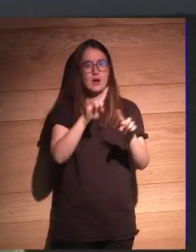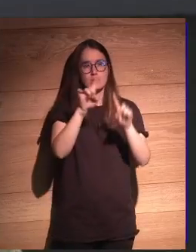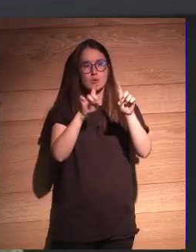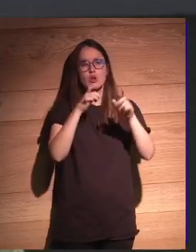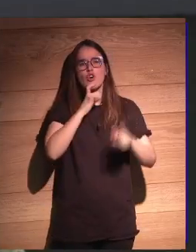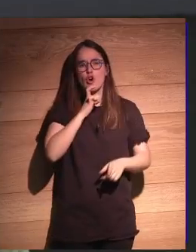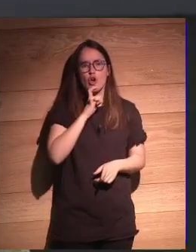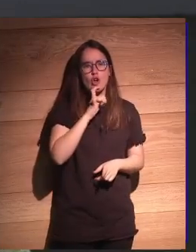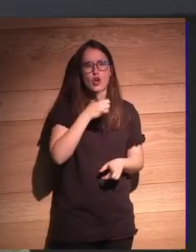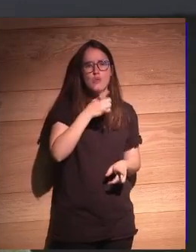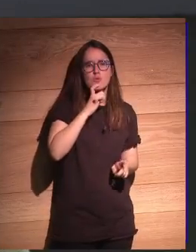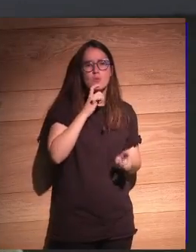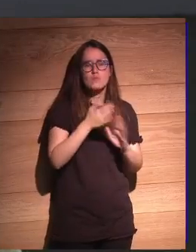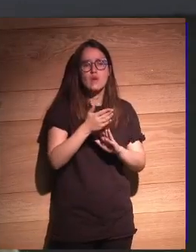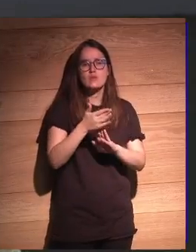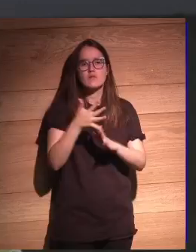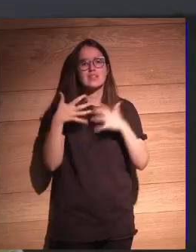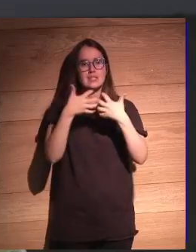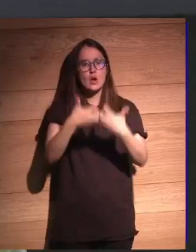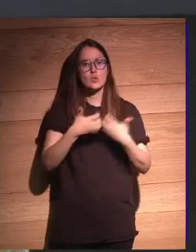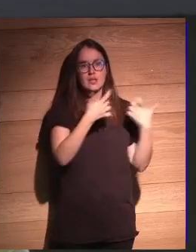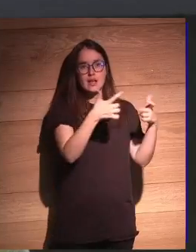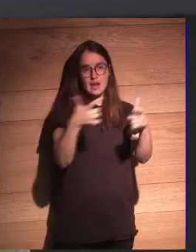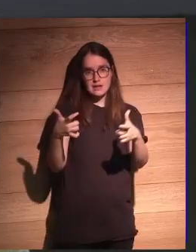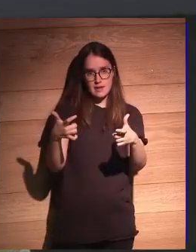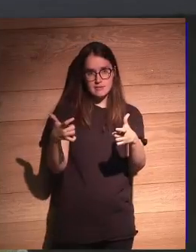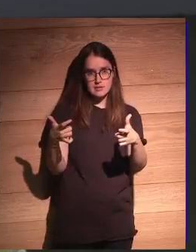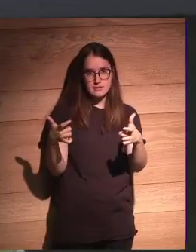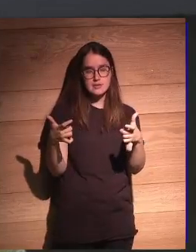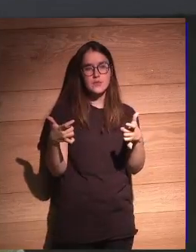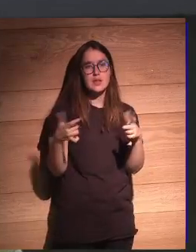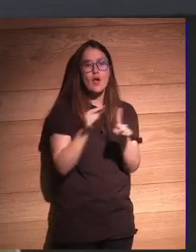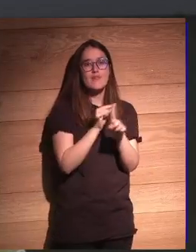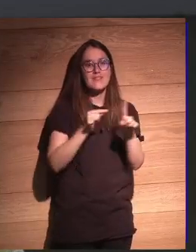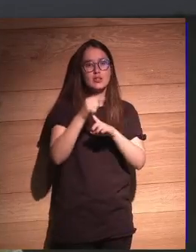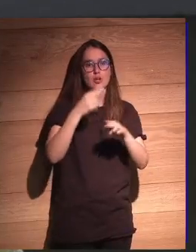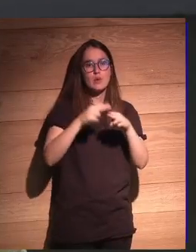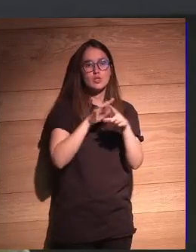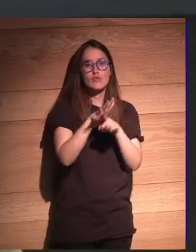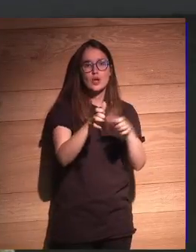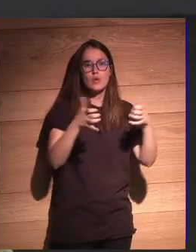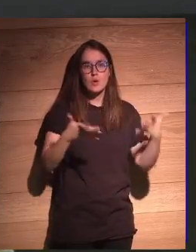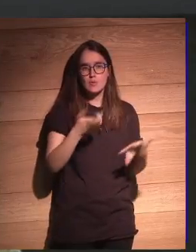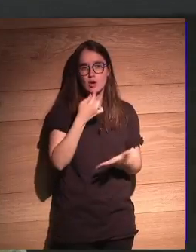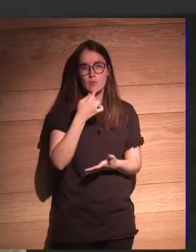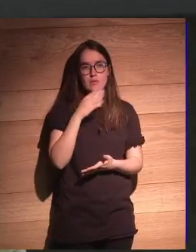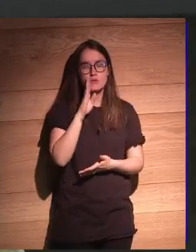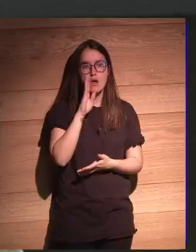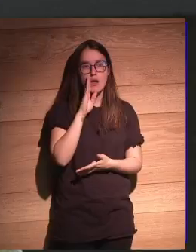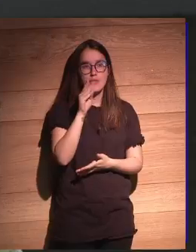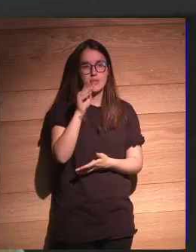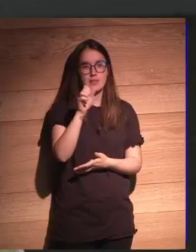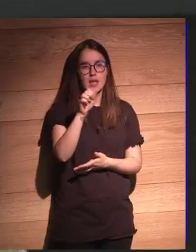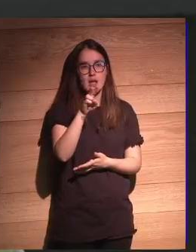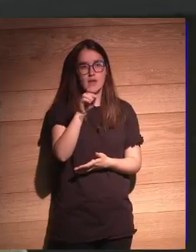level, the question I was asking myself is, how is this class struggle being configured? What political factors have an influence? Because